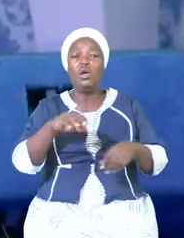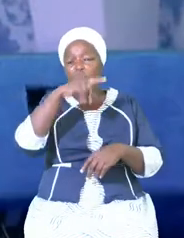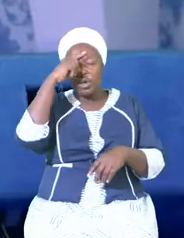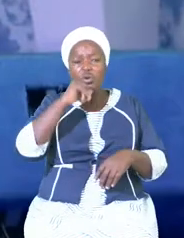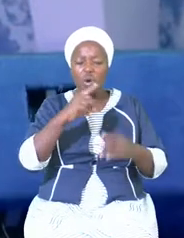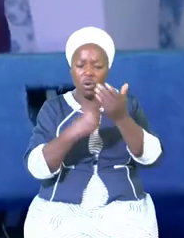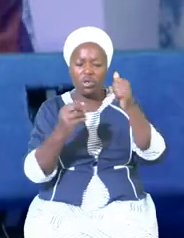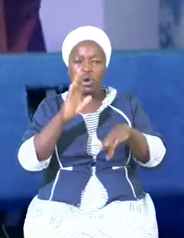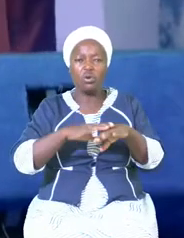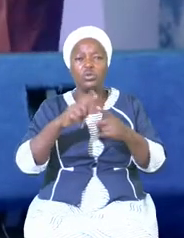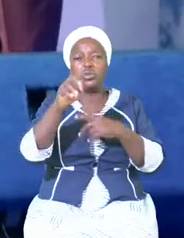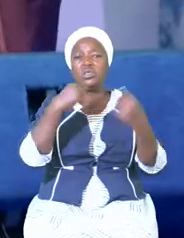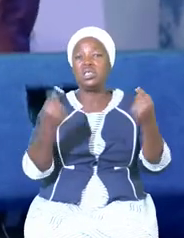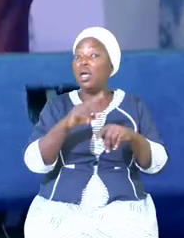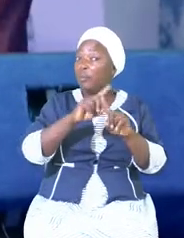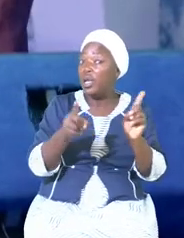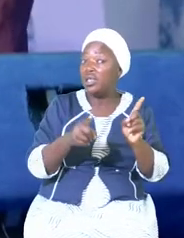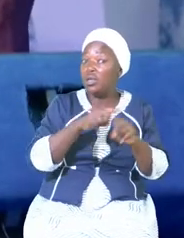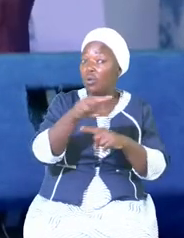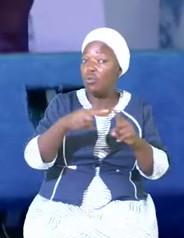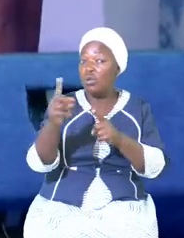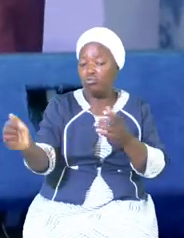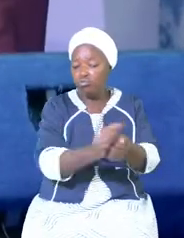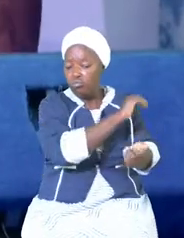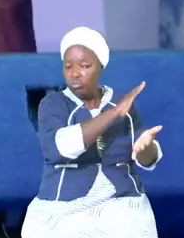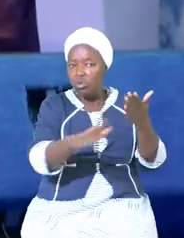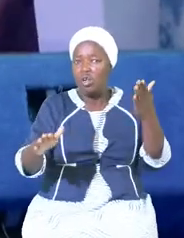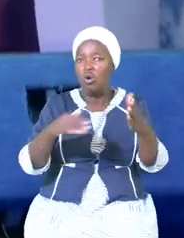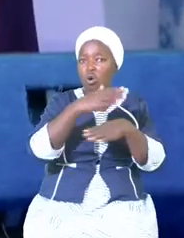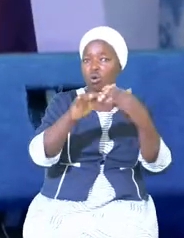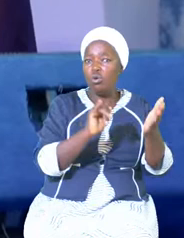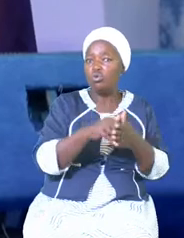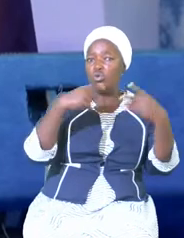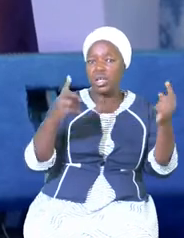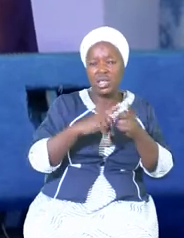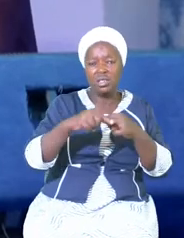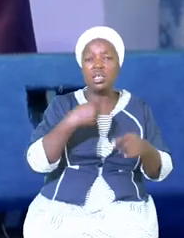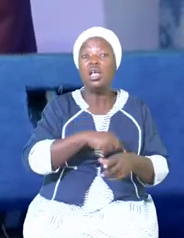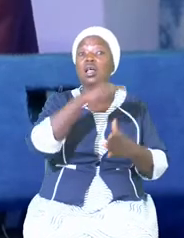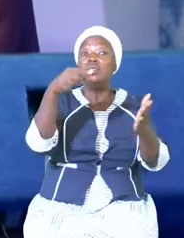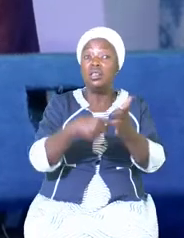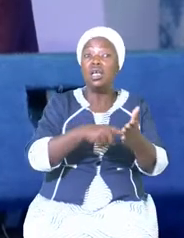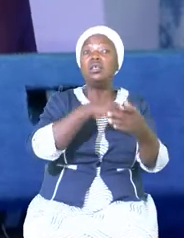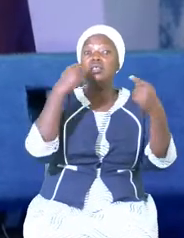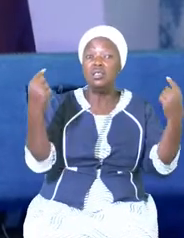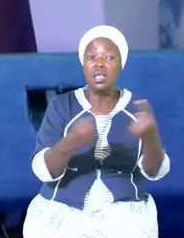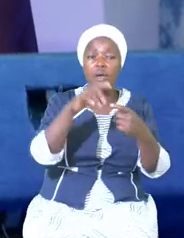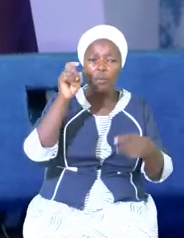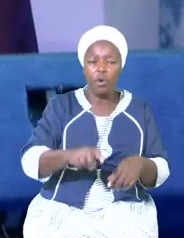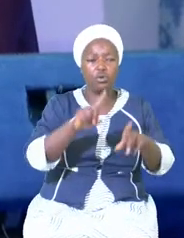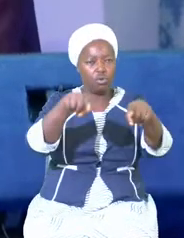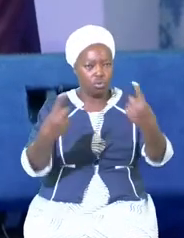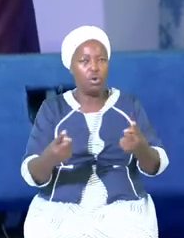sin. But when you're ruthless with that sin and you say this sin must go,